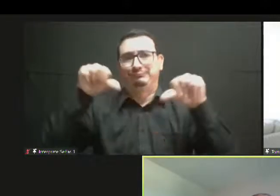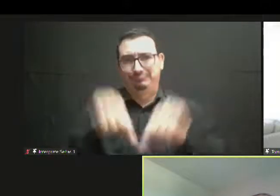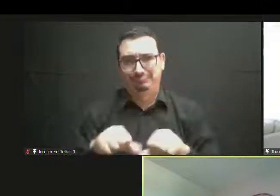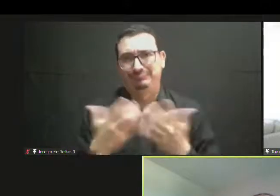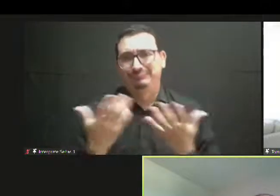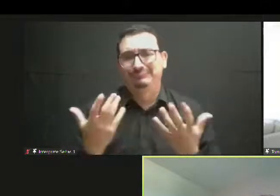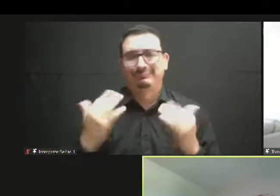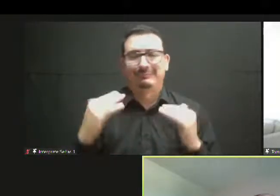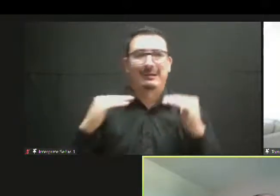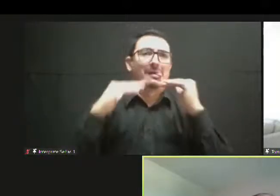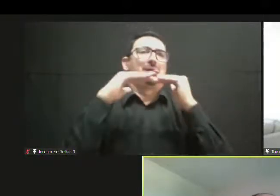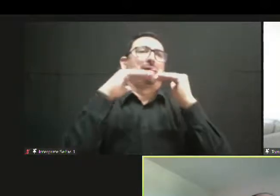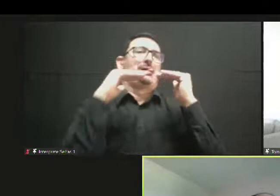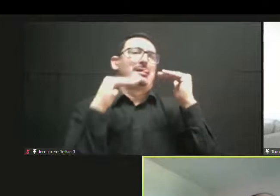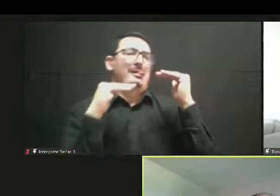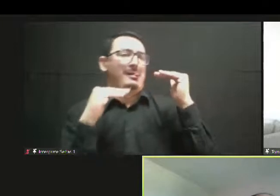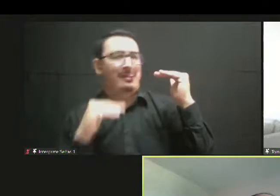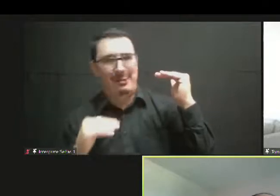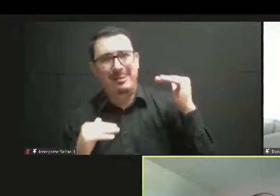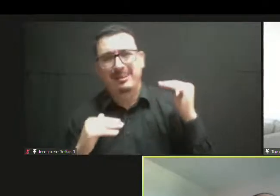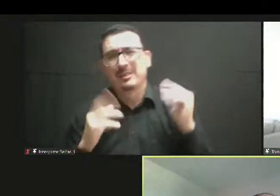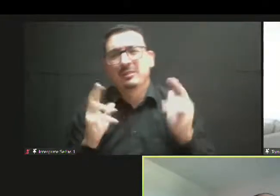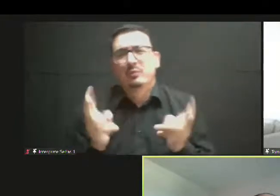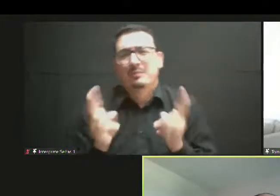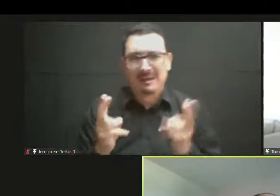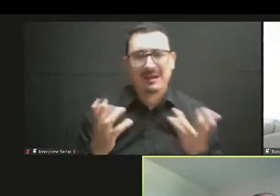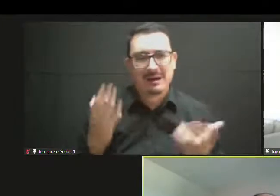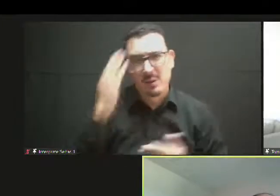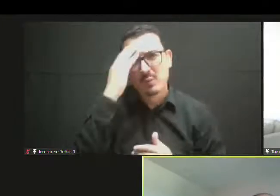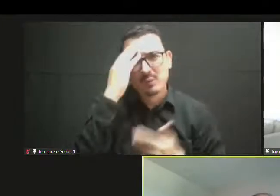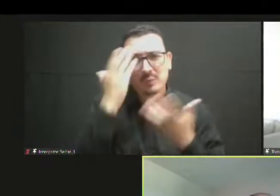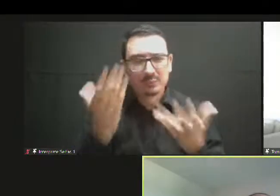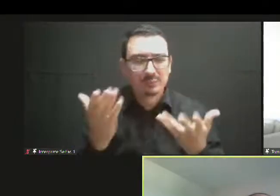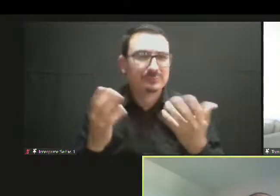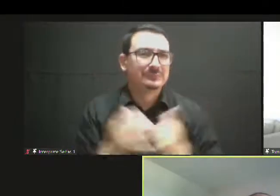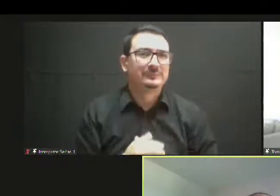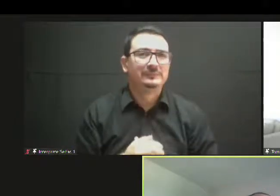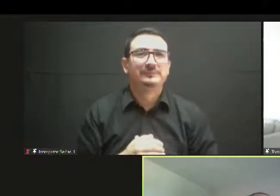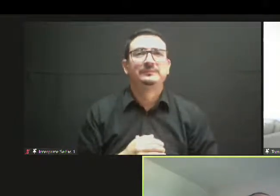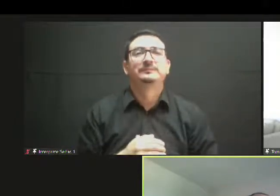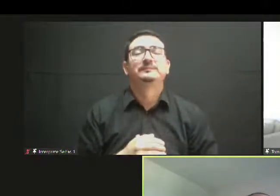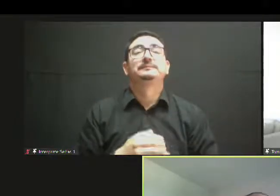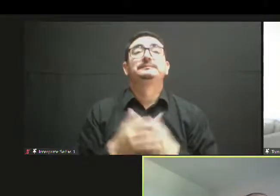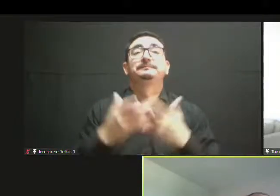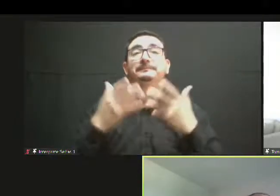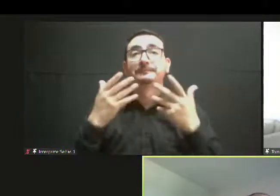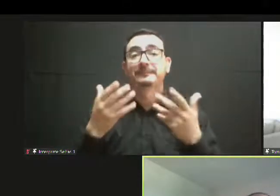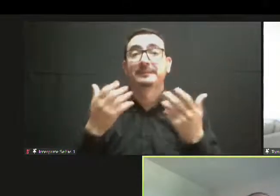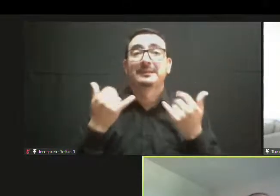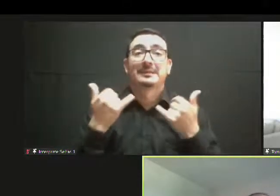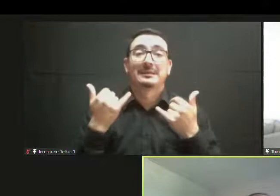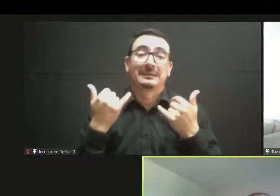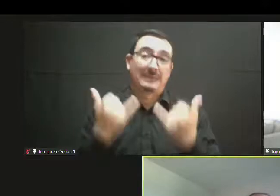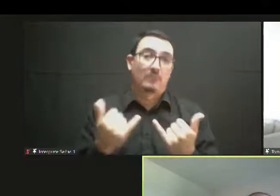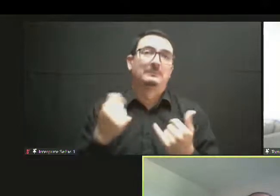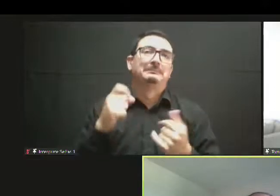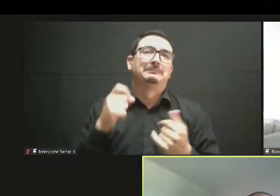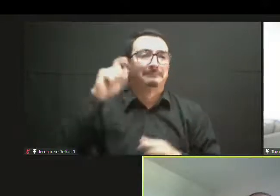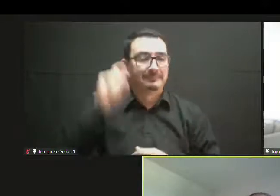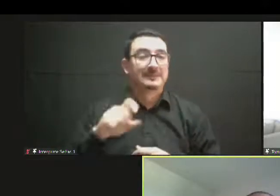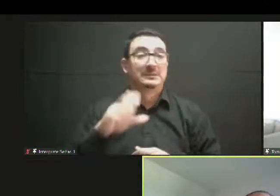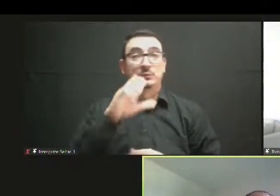much intensive in terms of how much we need to change, because Costa Rica has seen actually the highest growth